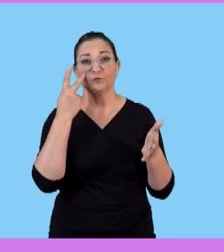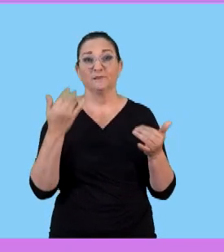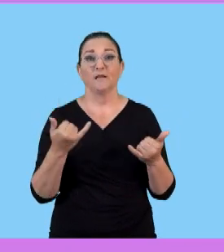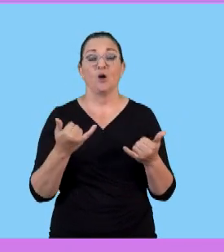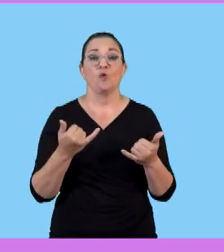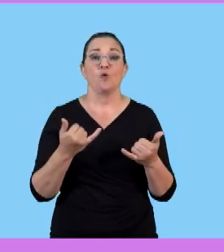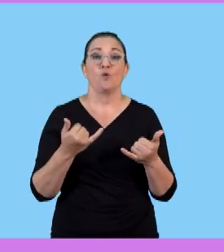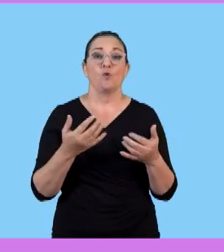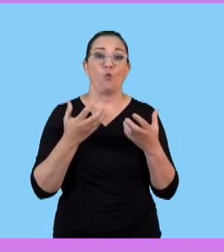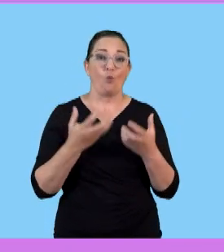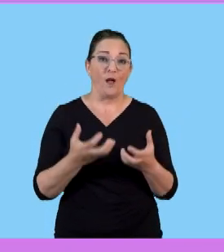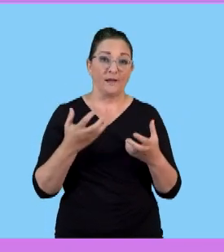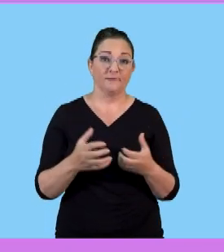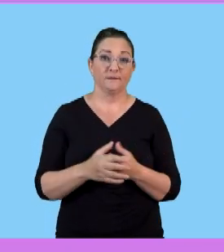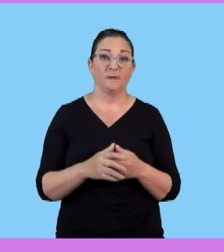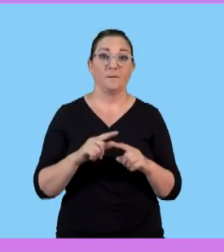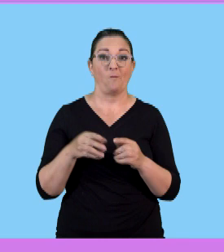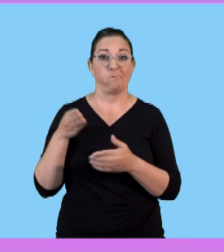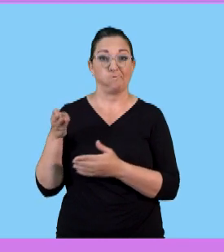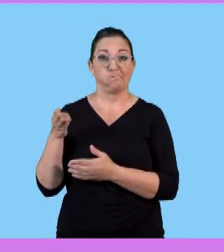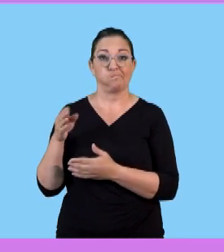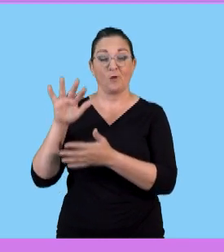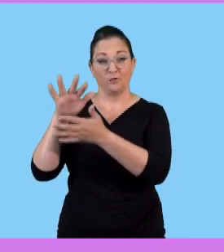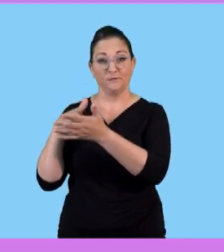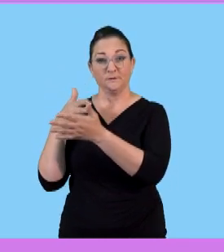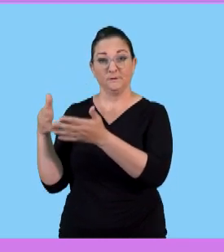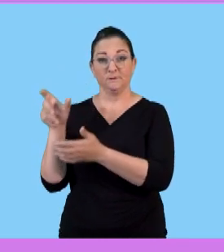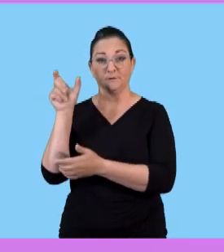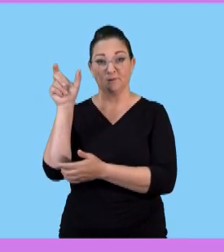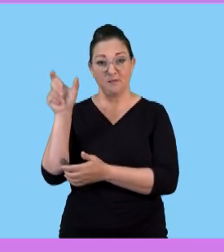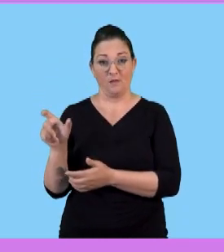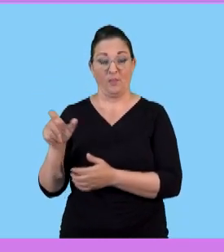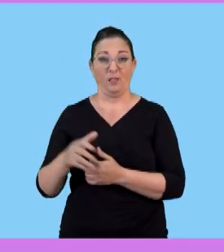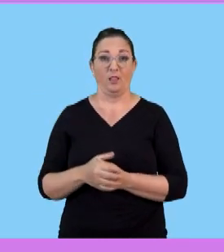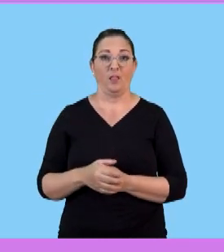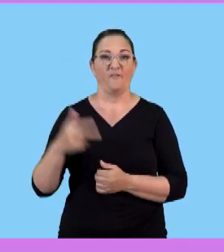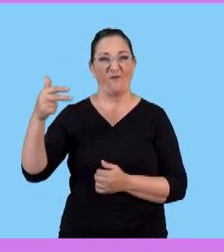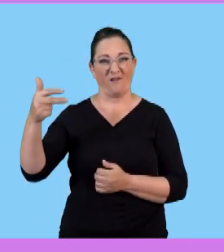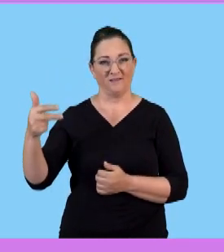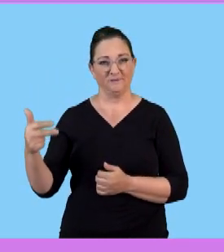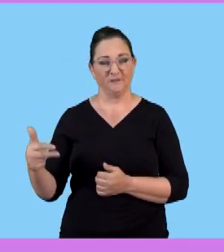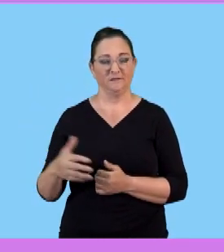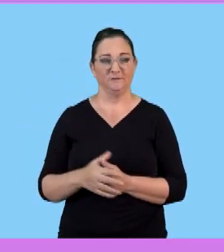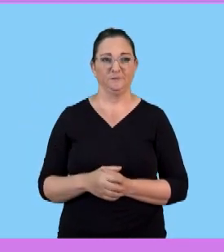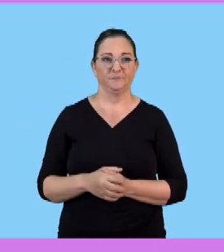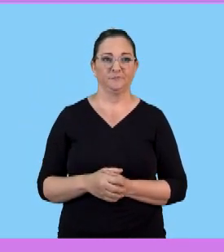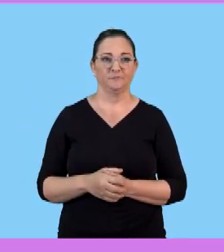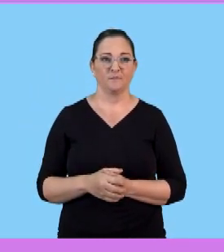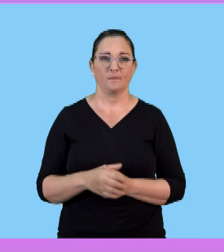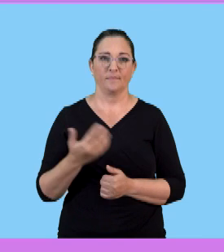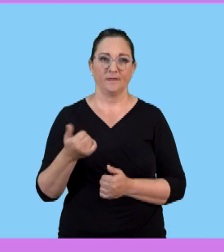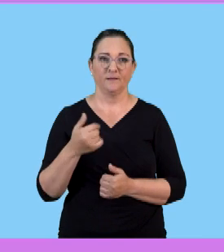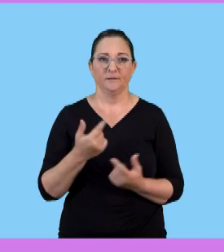Bootle's weight status. Right, so there's the formula, and there is your classification